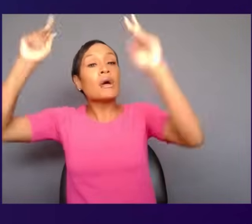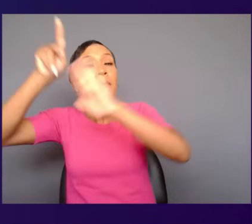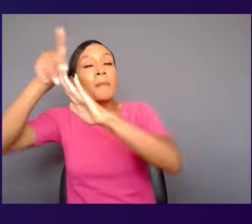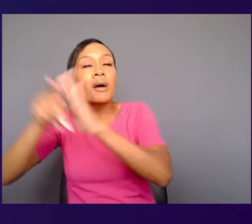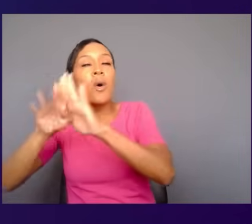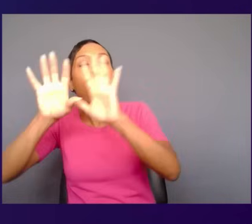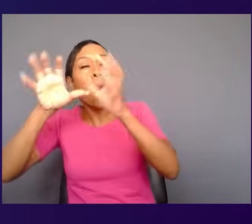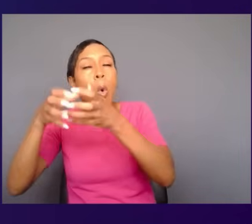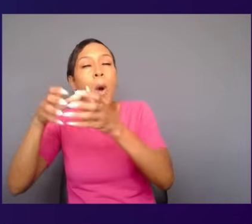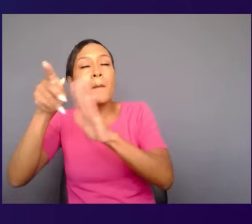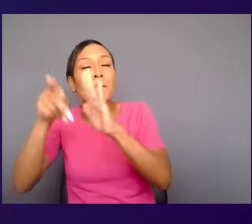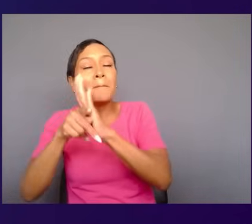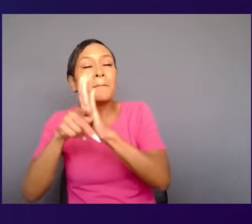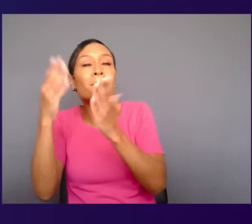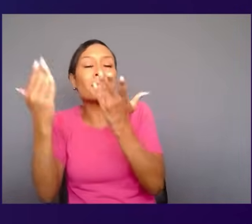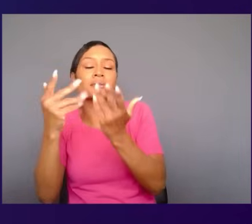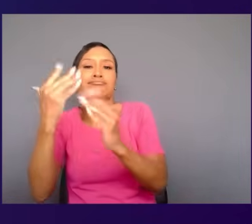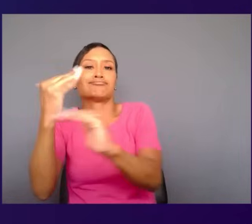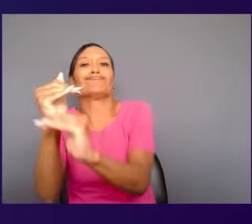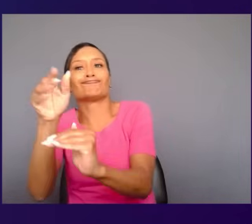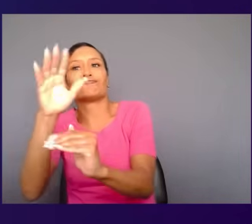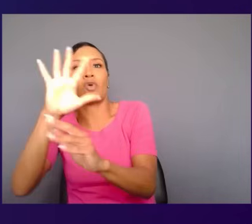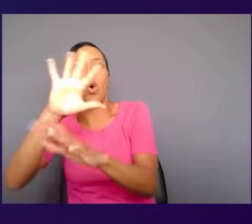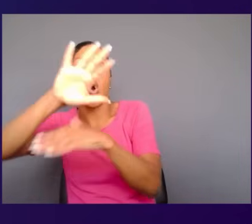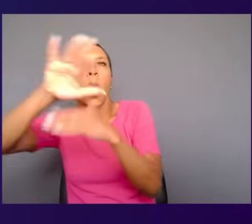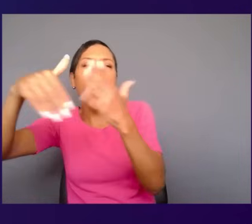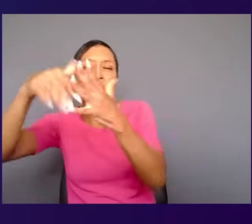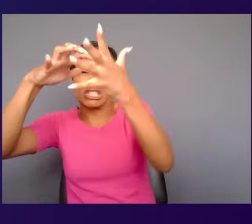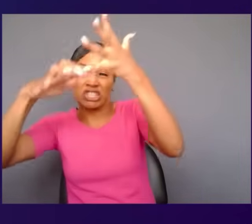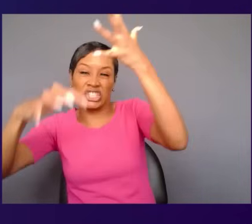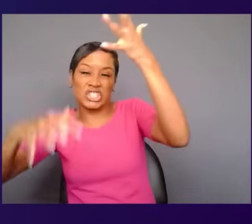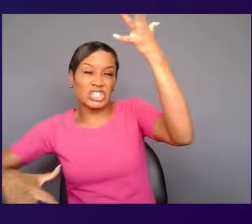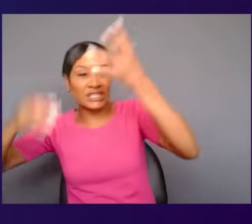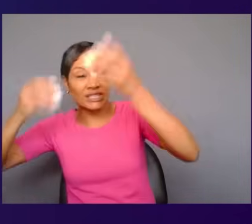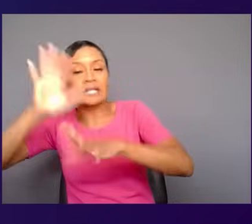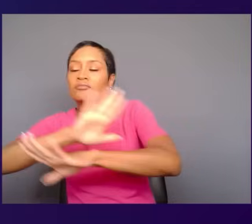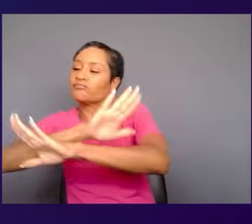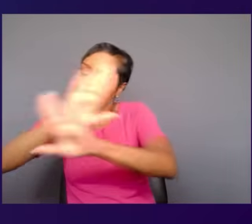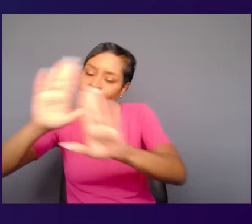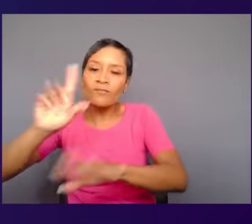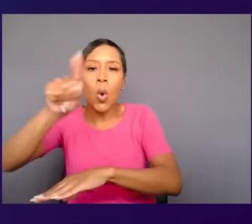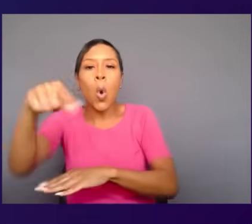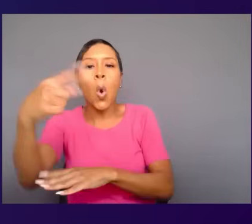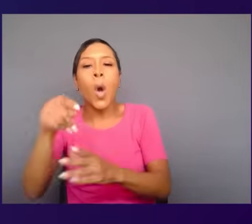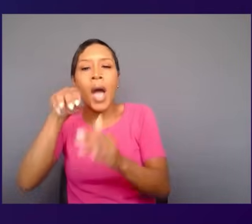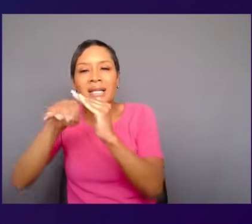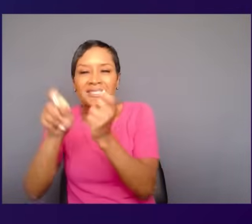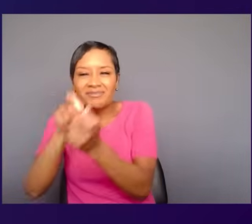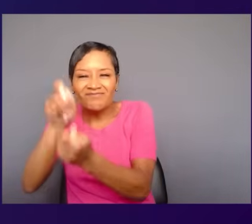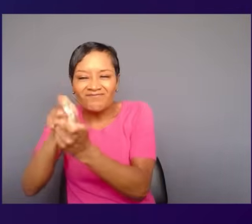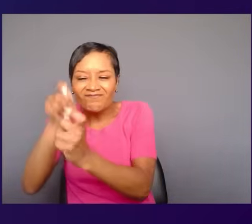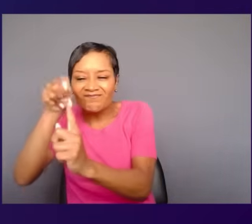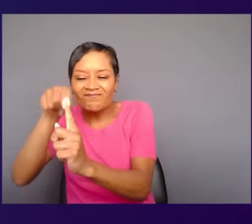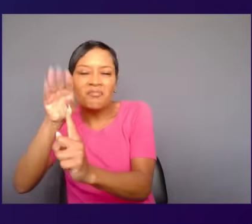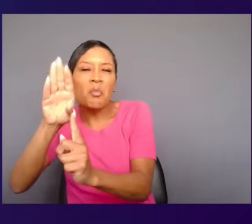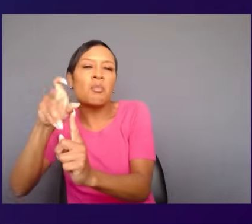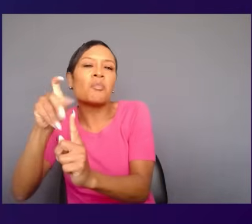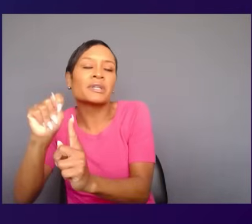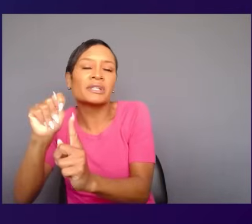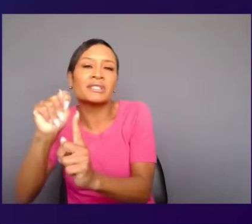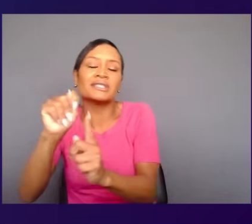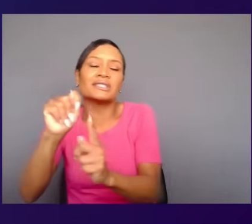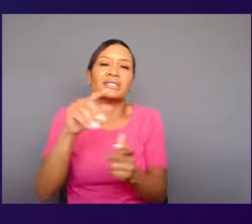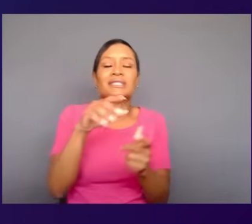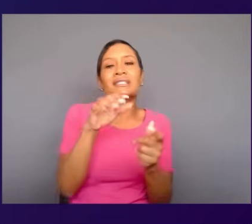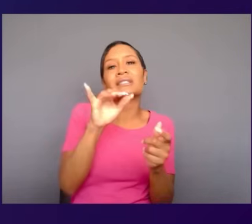might restrict you from whole swaths of data and say that you only have access to a specific set of buckets. Then